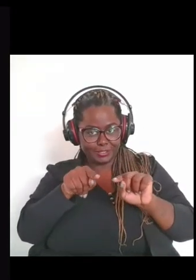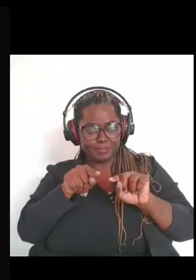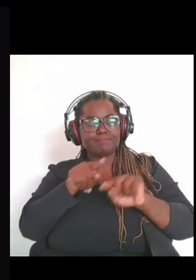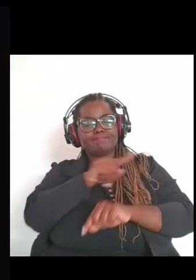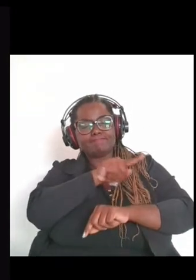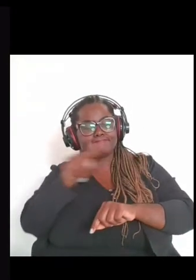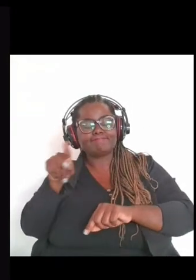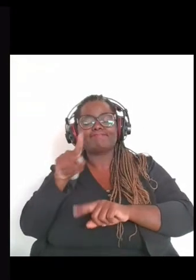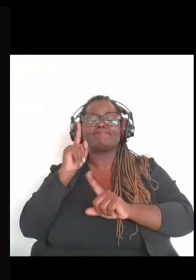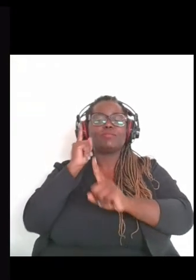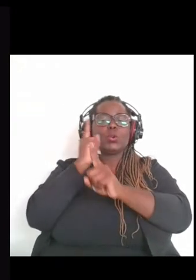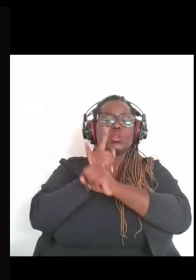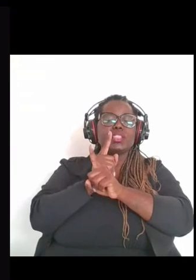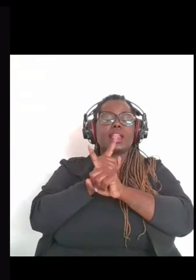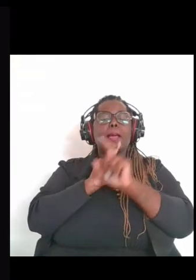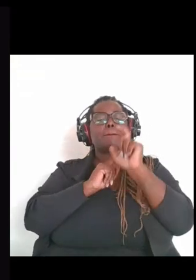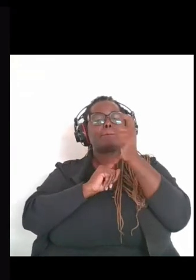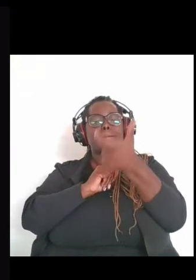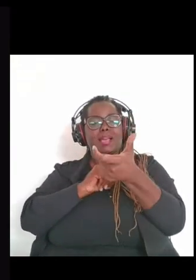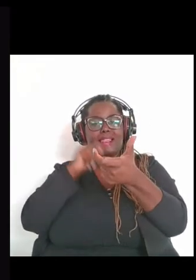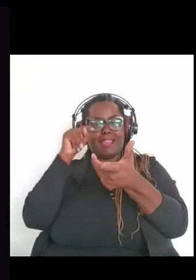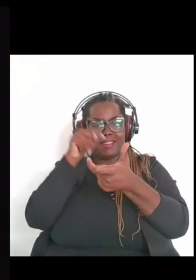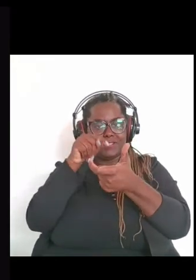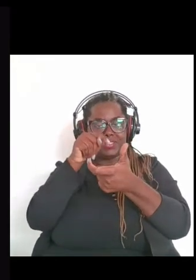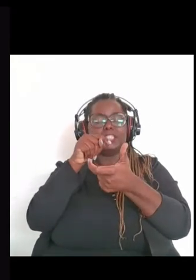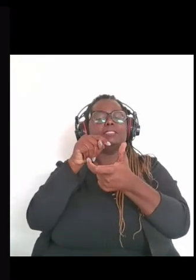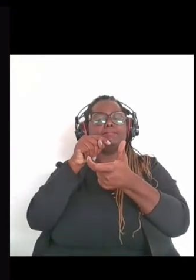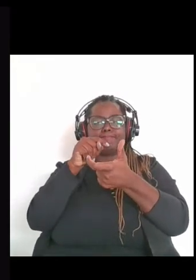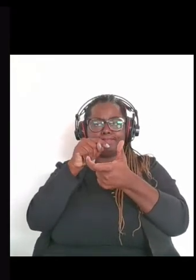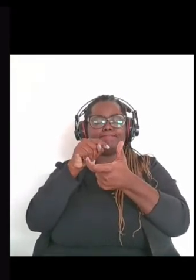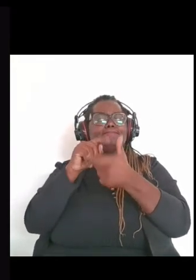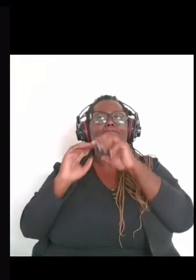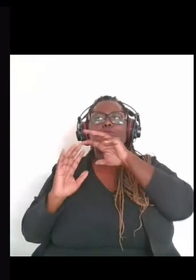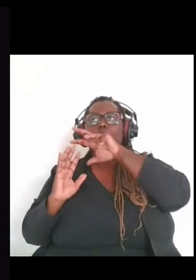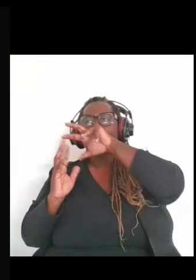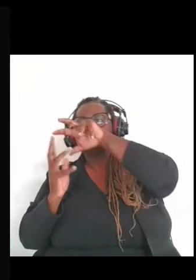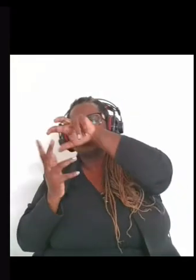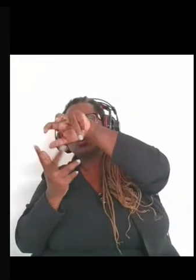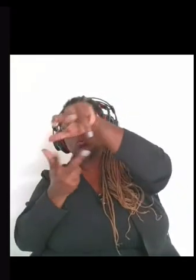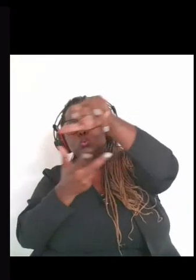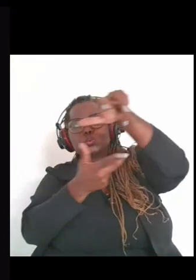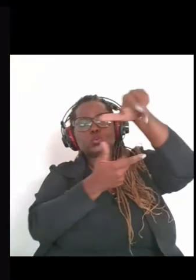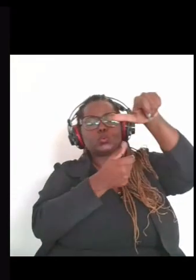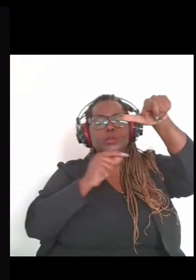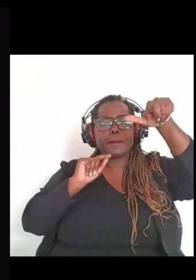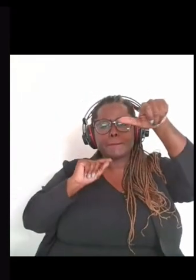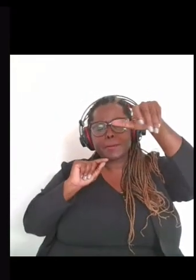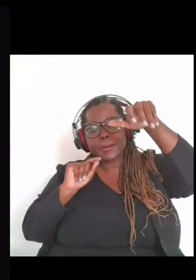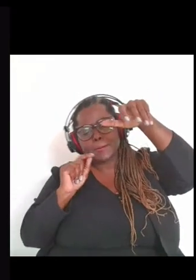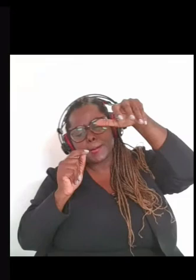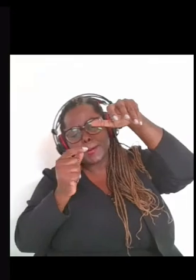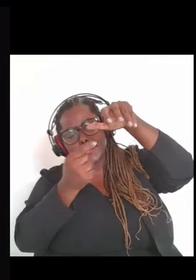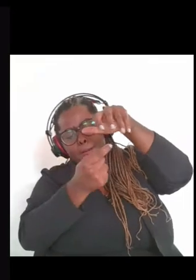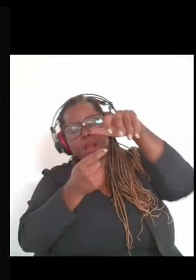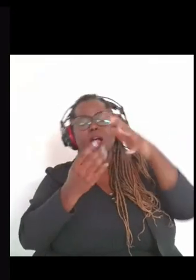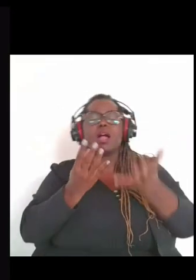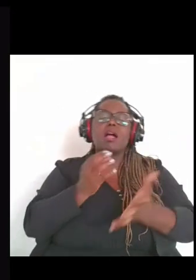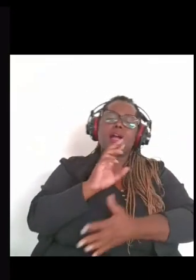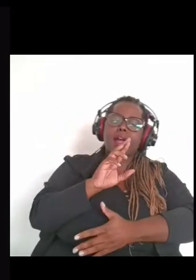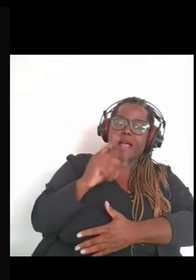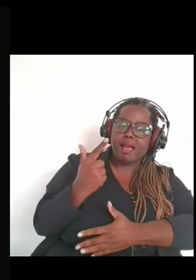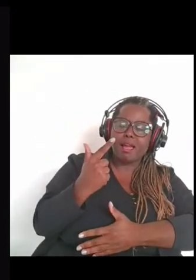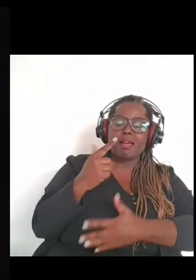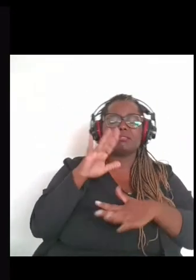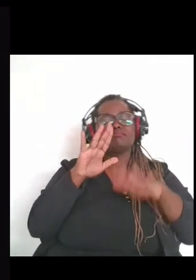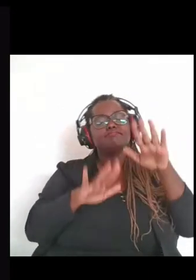word in many parts of the world but it has different uh it has different meanings and so when we unpack it